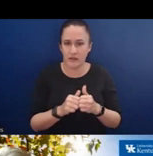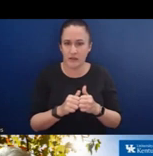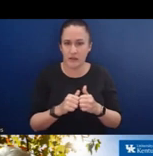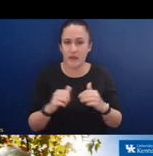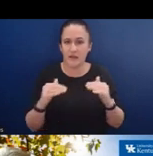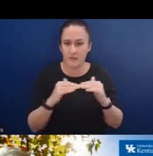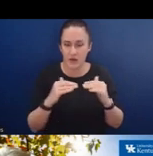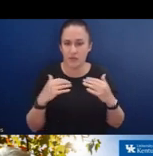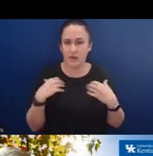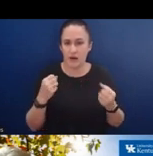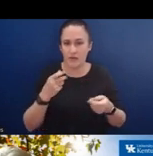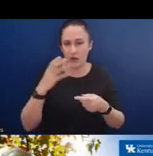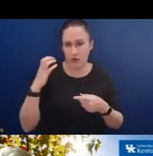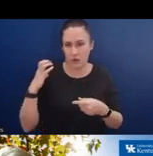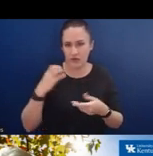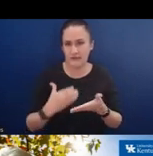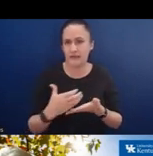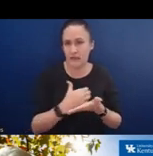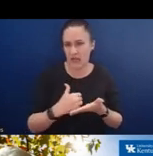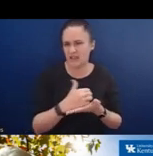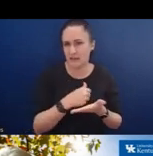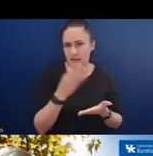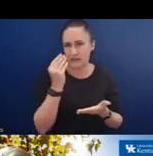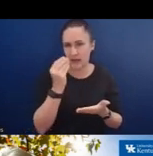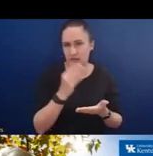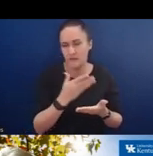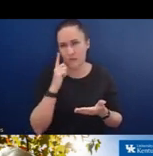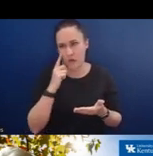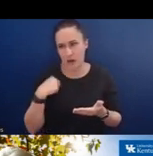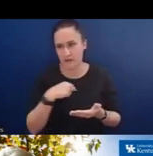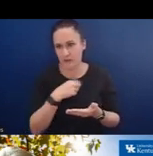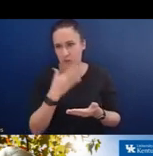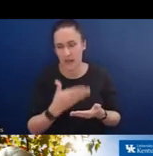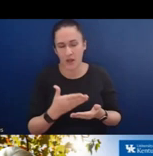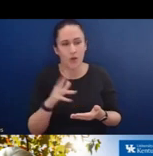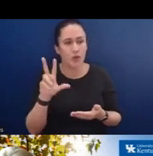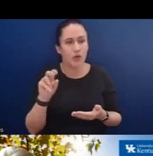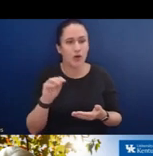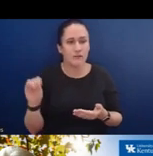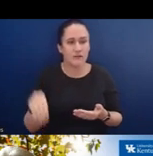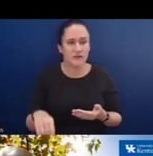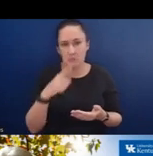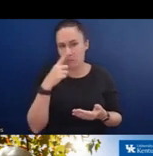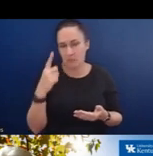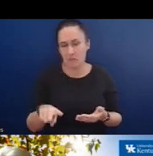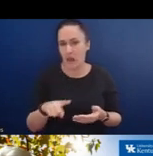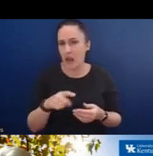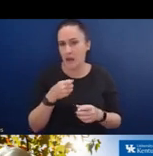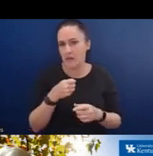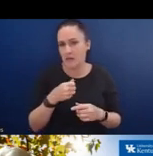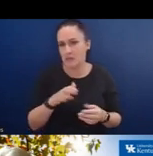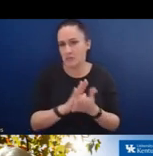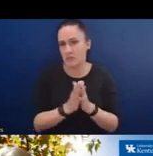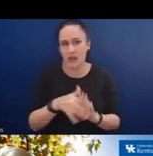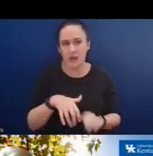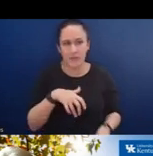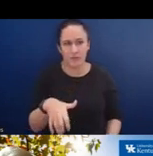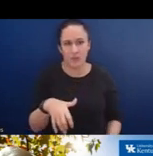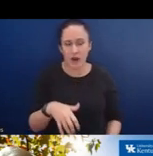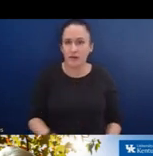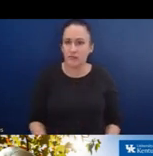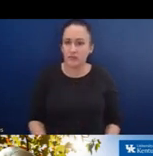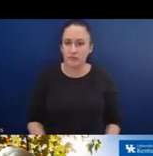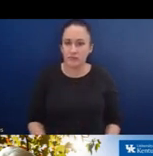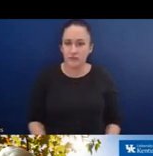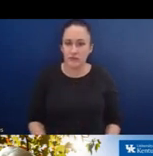with and collected this data for me. So for us, so thank you. 30% wouldn't mind becoming pregnant. So we're not having a lot of